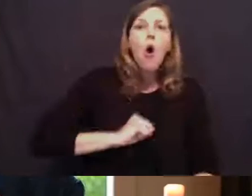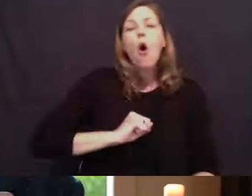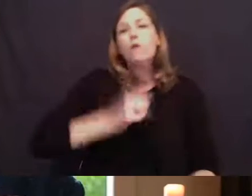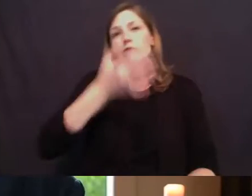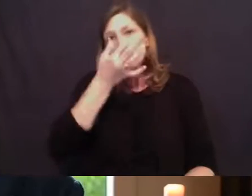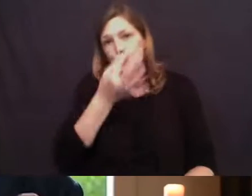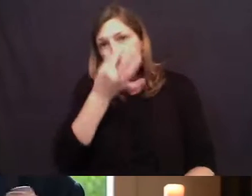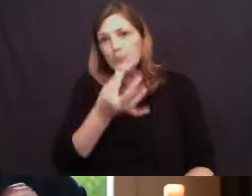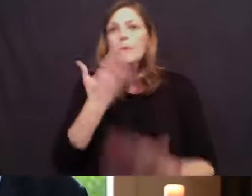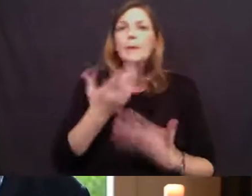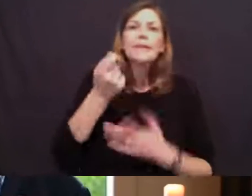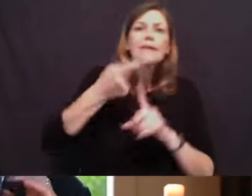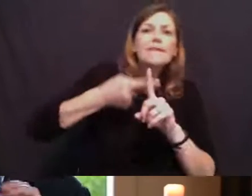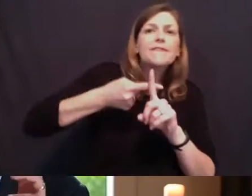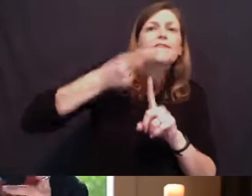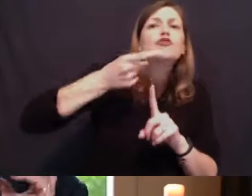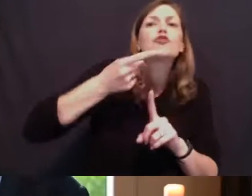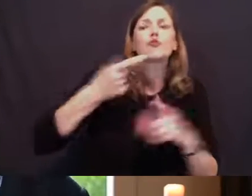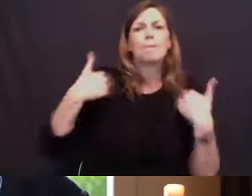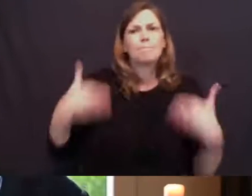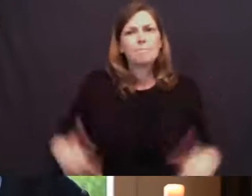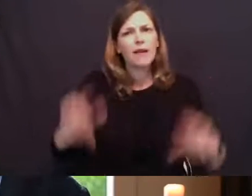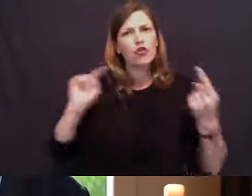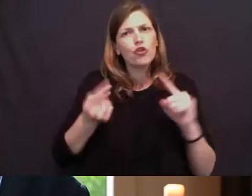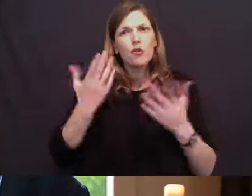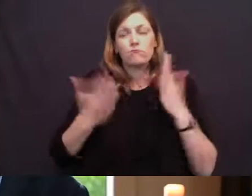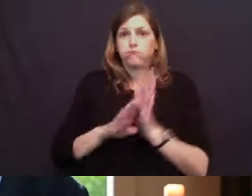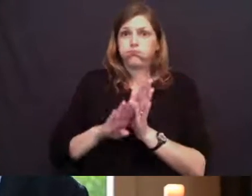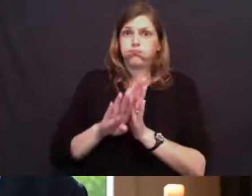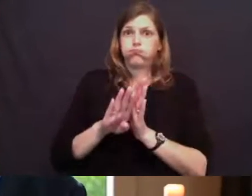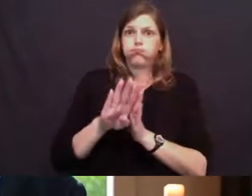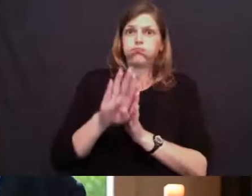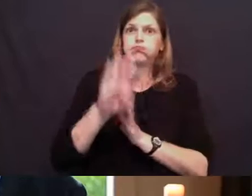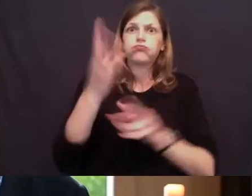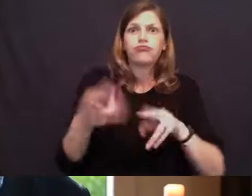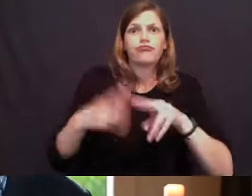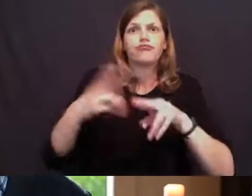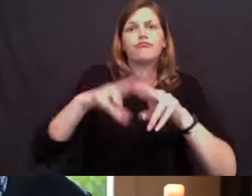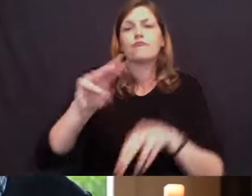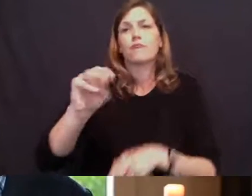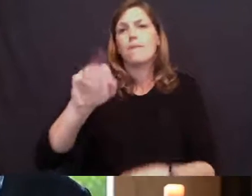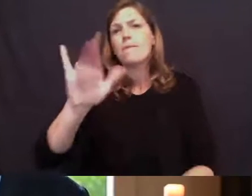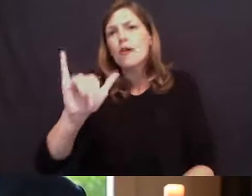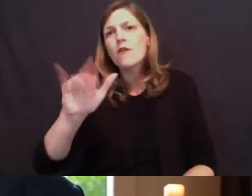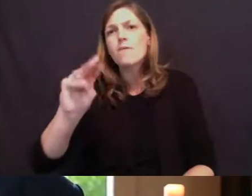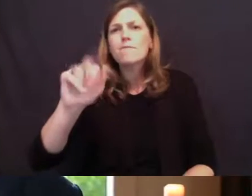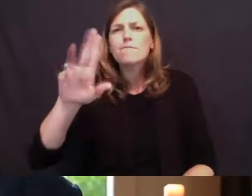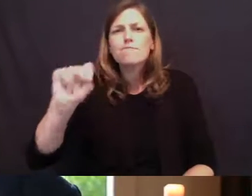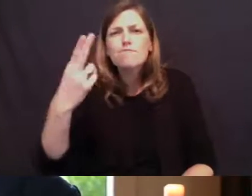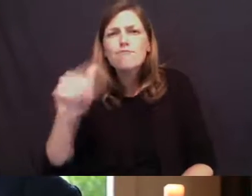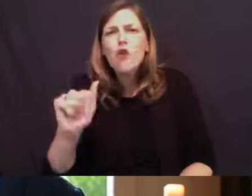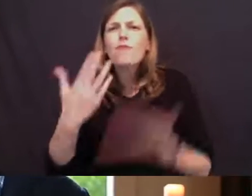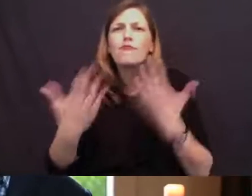like a slight little fever or body ache, just seemed to have escalated. And Mary and Martha probably did all that they could to help him, to make